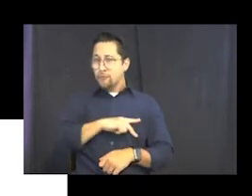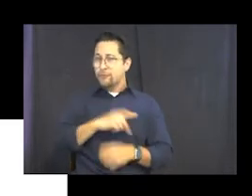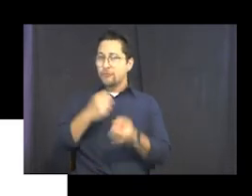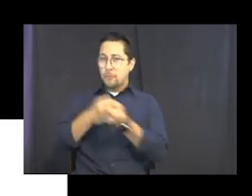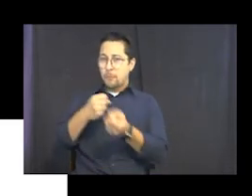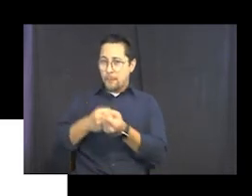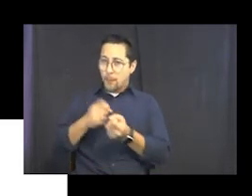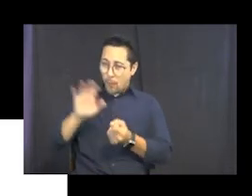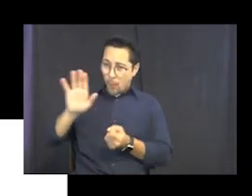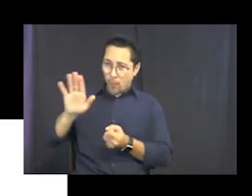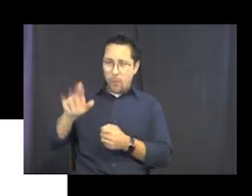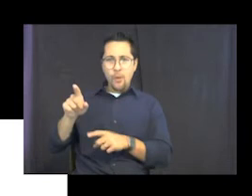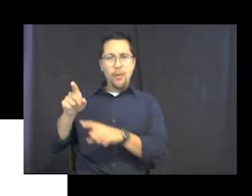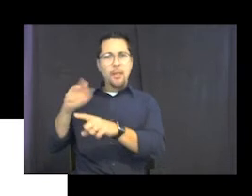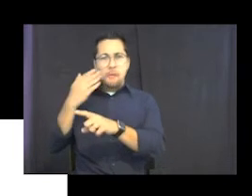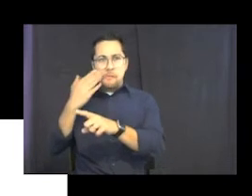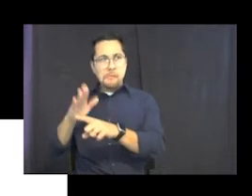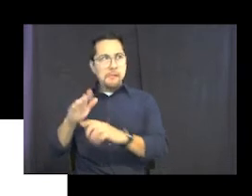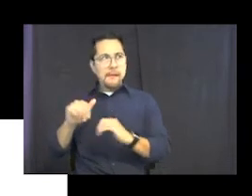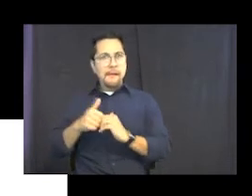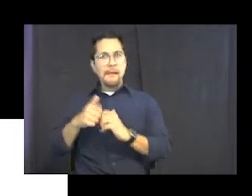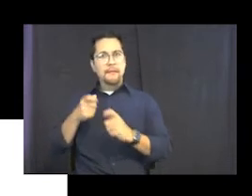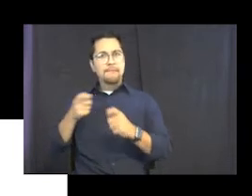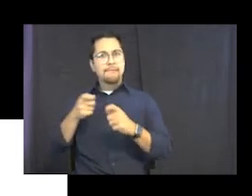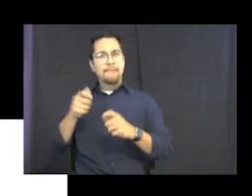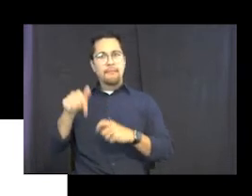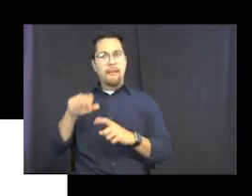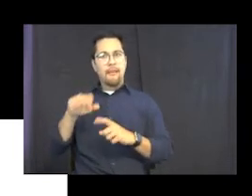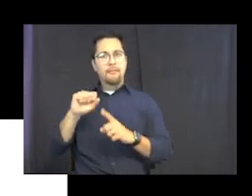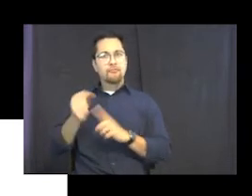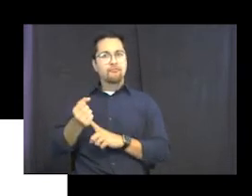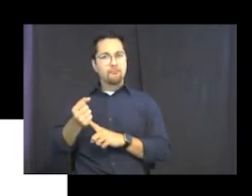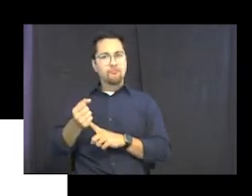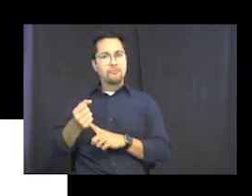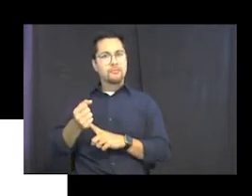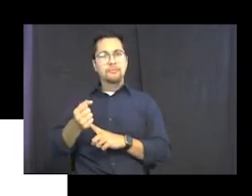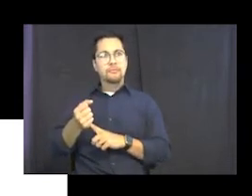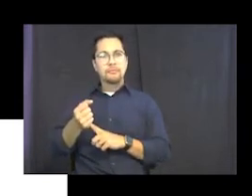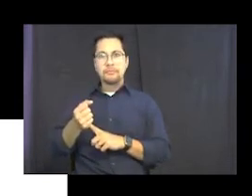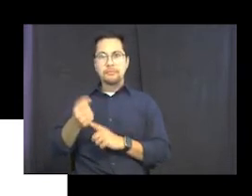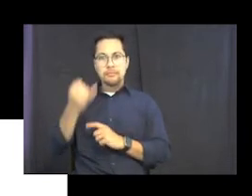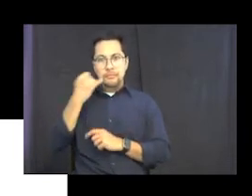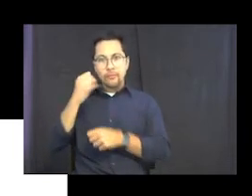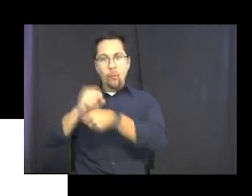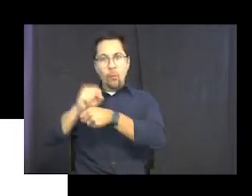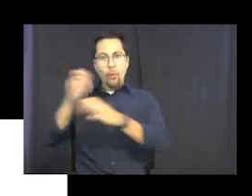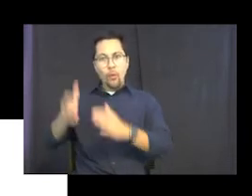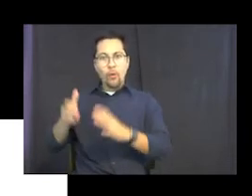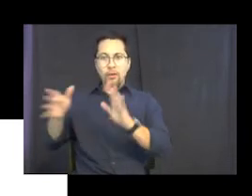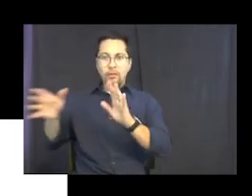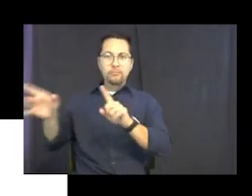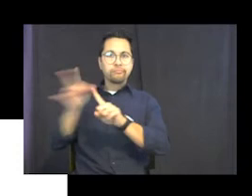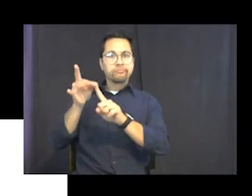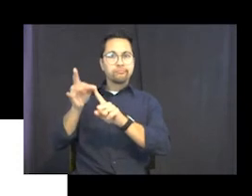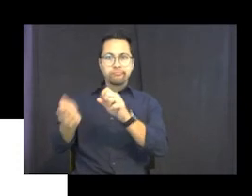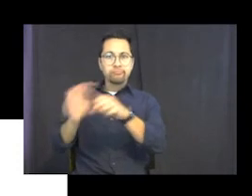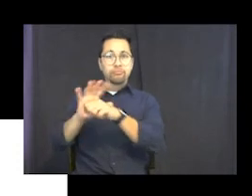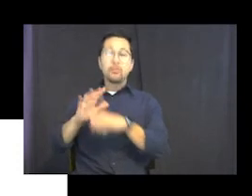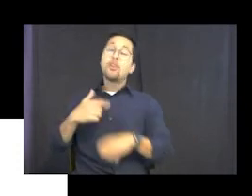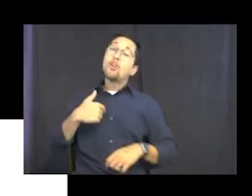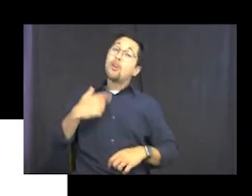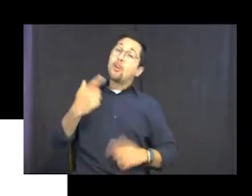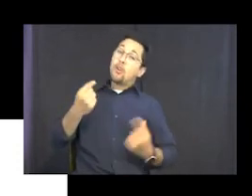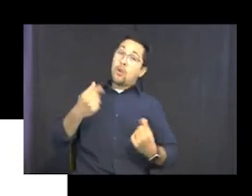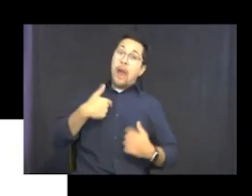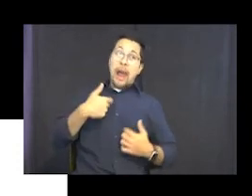supports, not knowing how to handle the situation. So it led on to the new adventure of